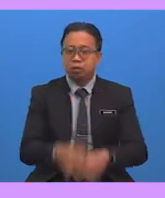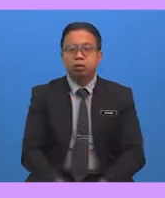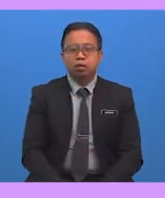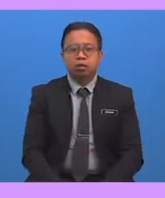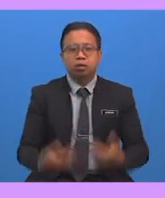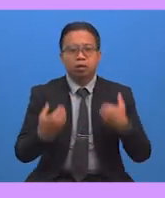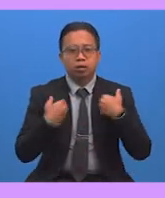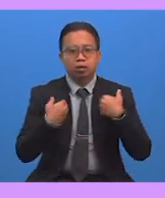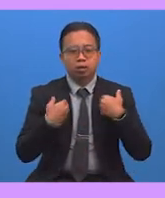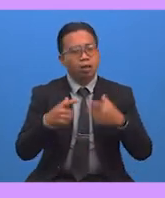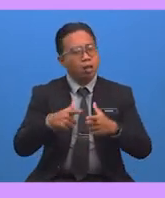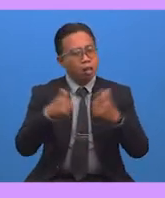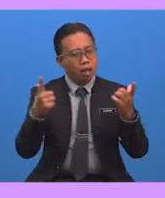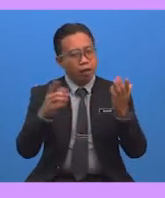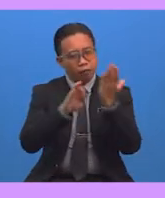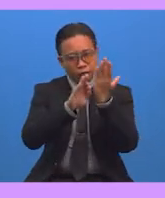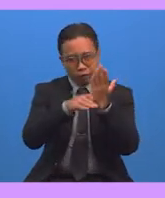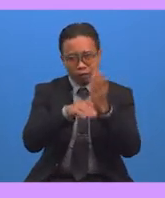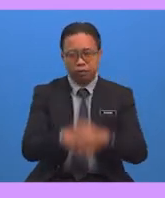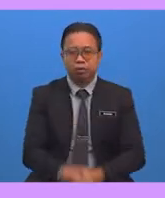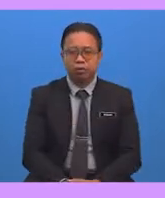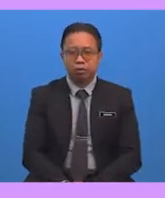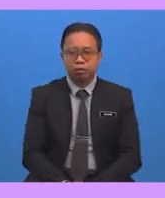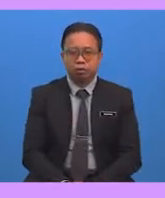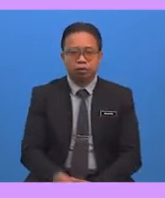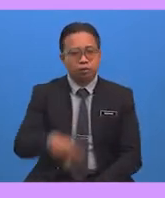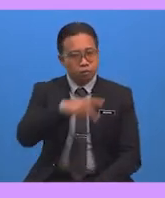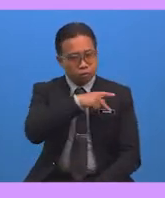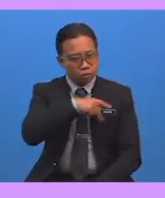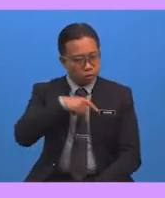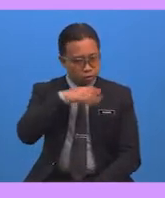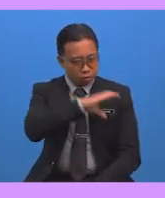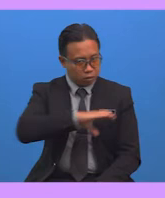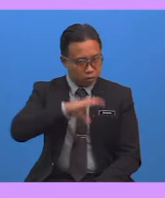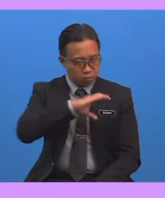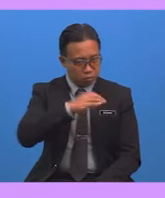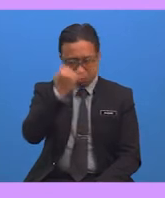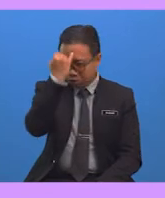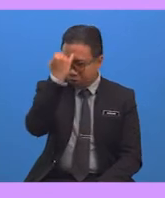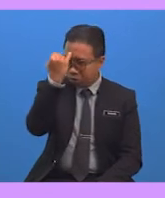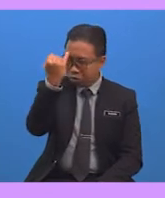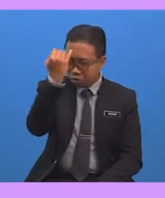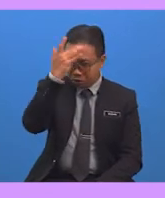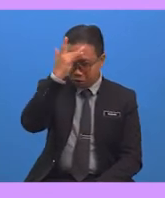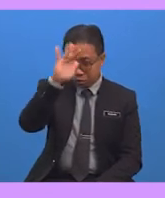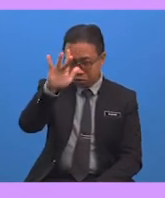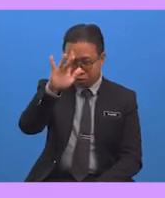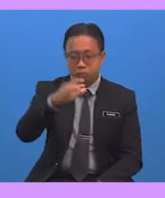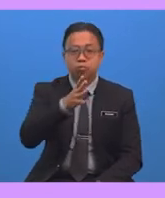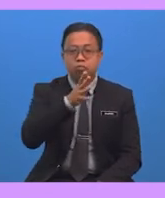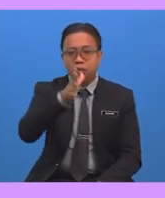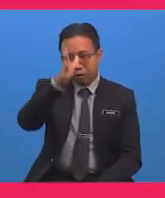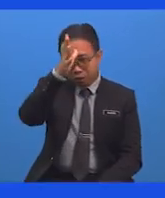consider other factors such as personality, intelligence, and parental